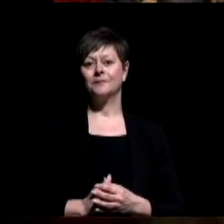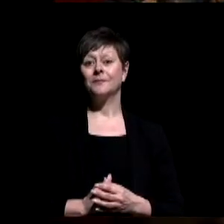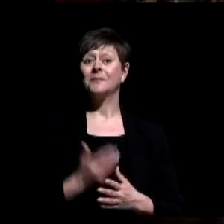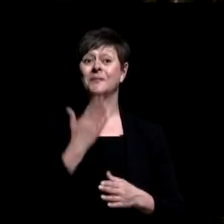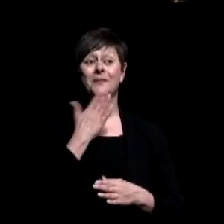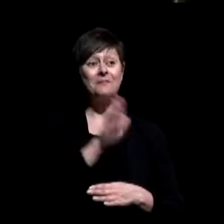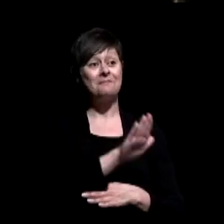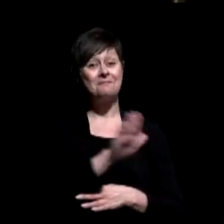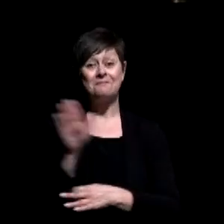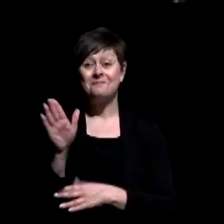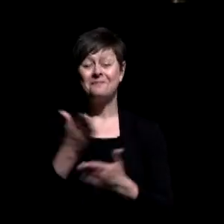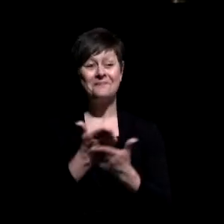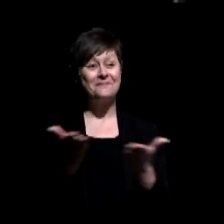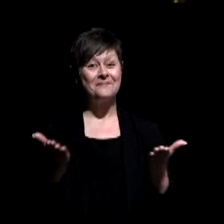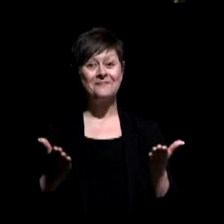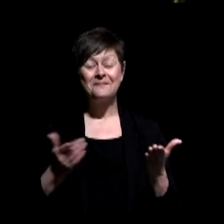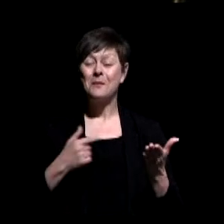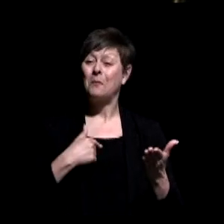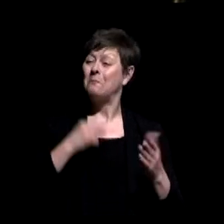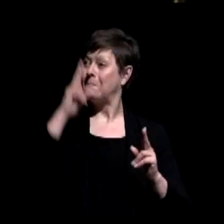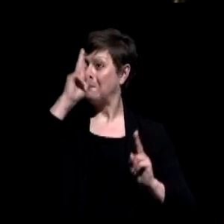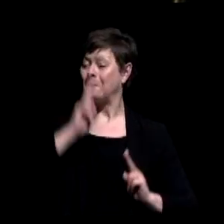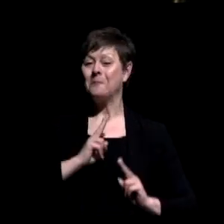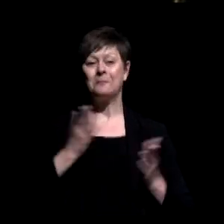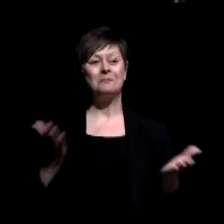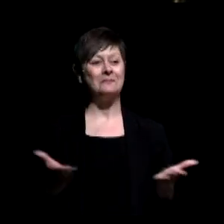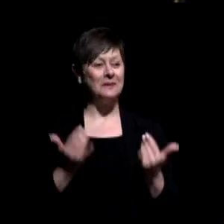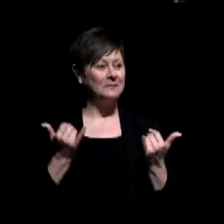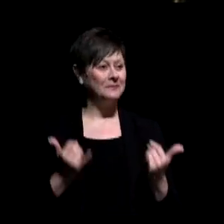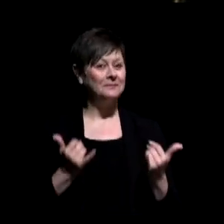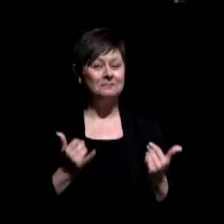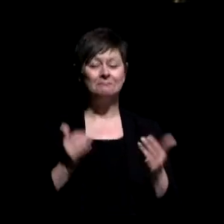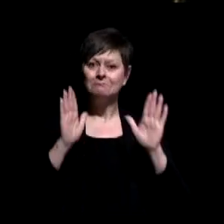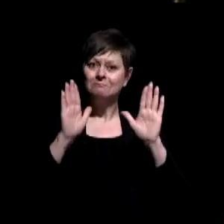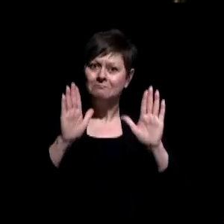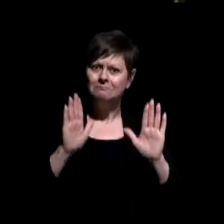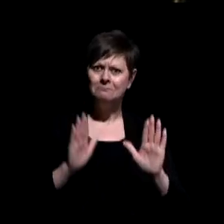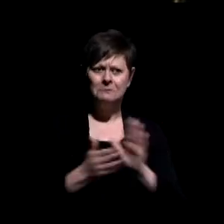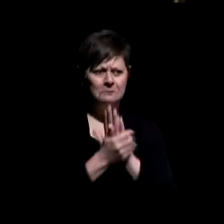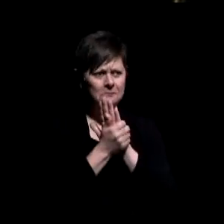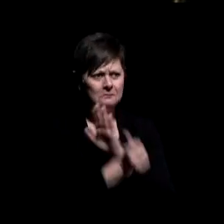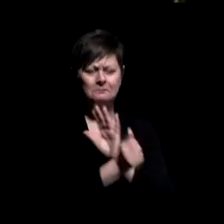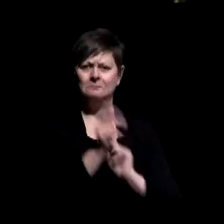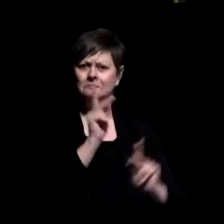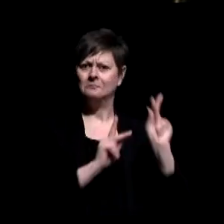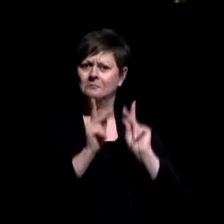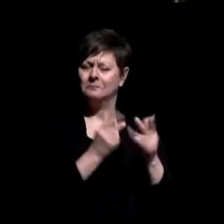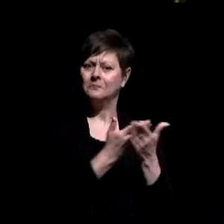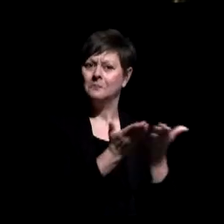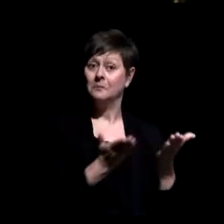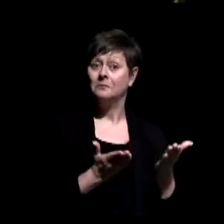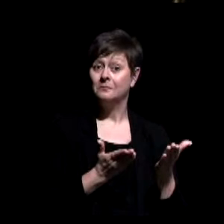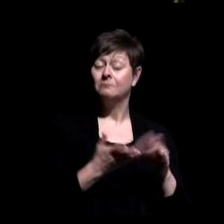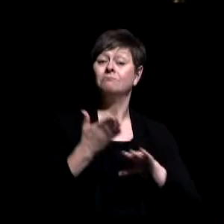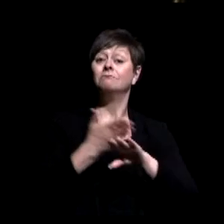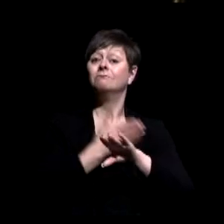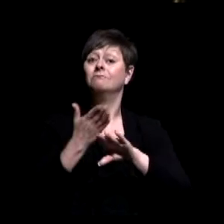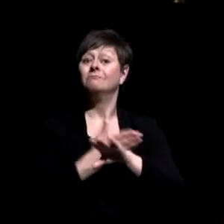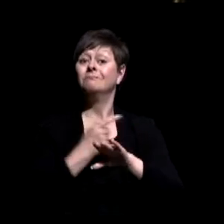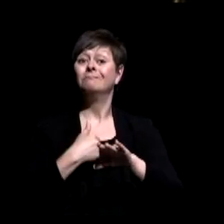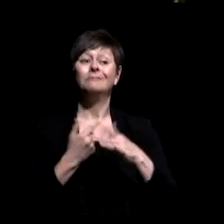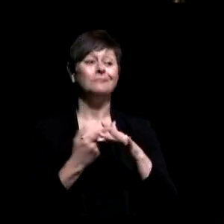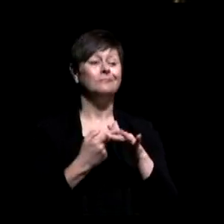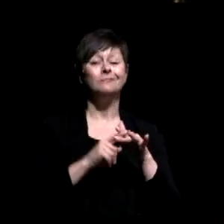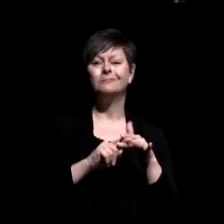Good afternoon, everyone. It's a pleasure to be here amongst such incredible talent. And before I begin my remarks, I want